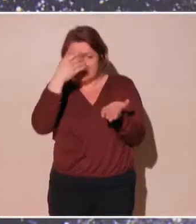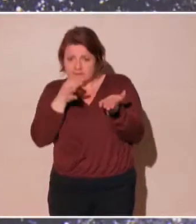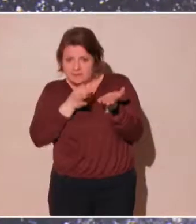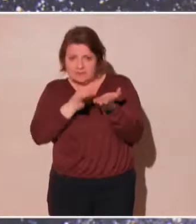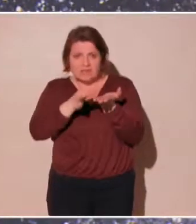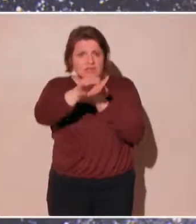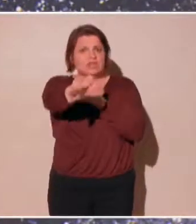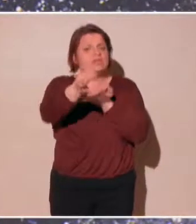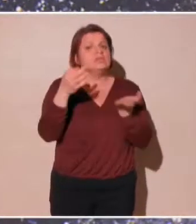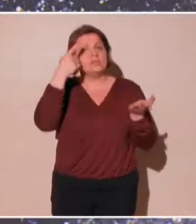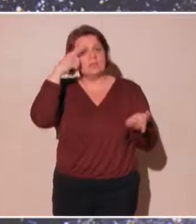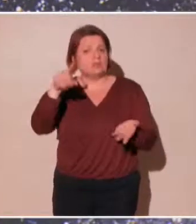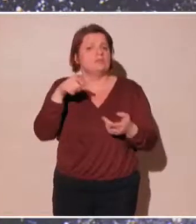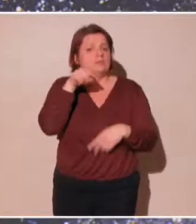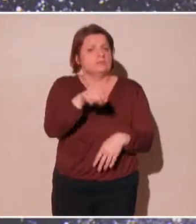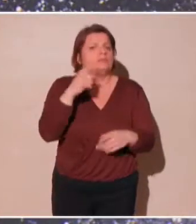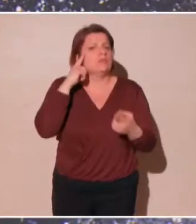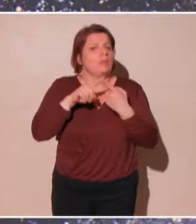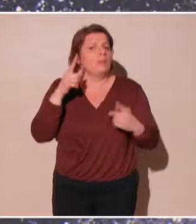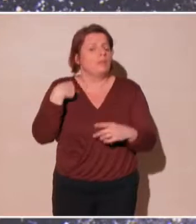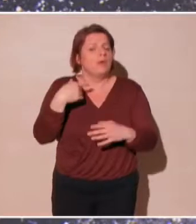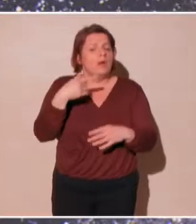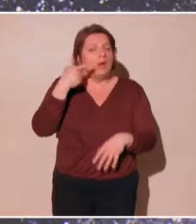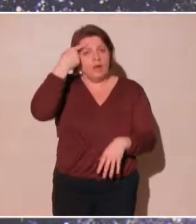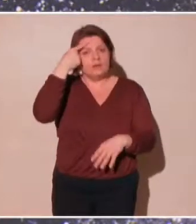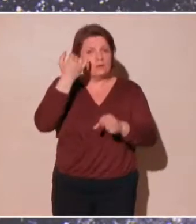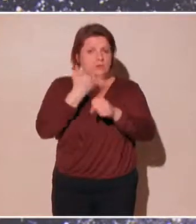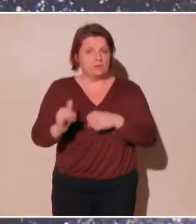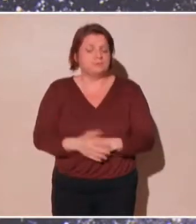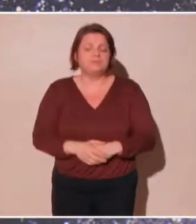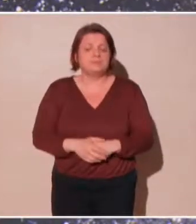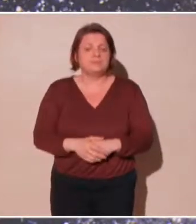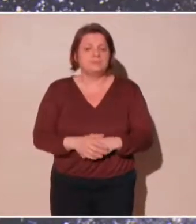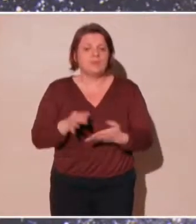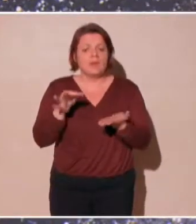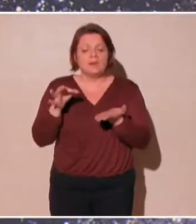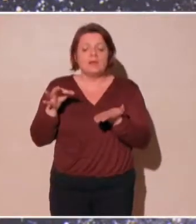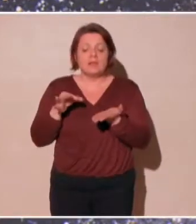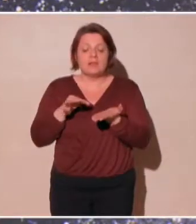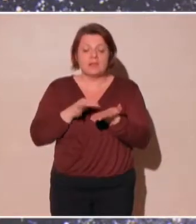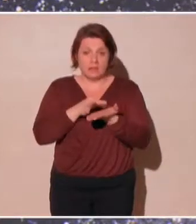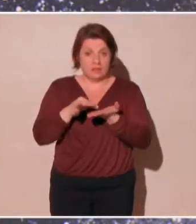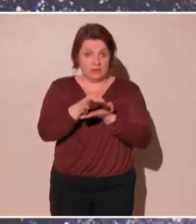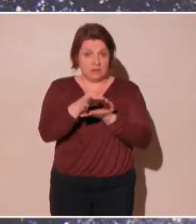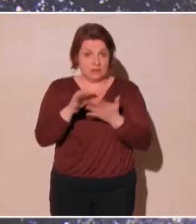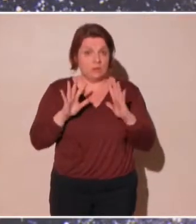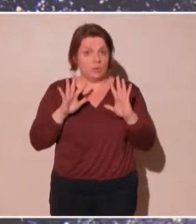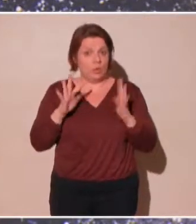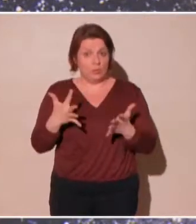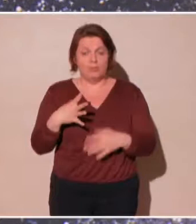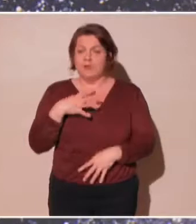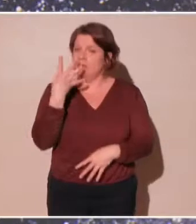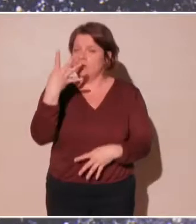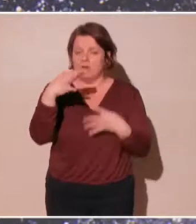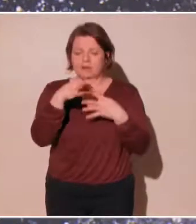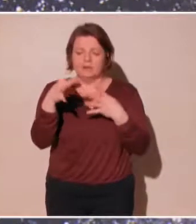where we can understand what we want with artificial intelligence. And this strategy has to be